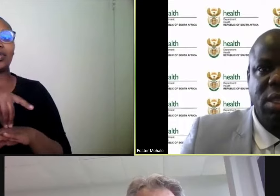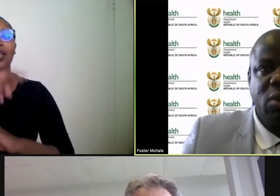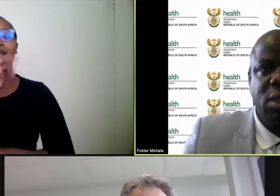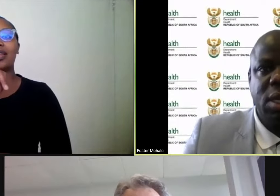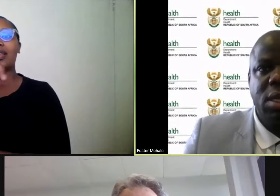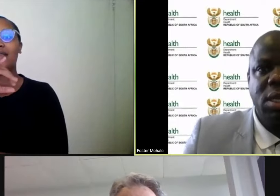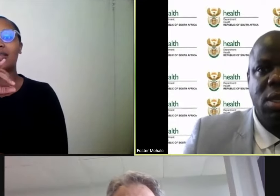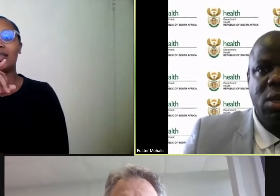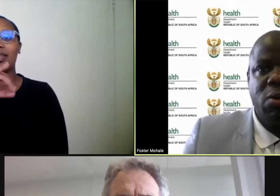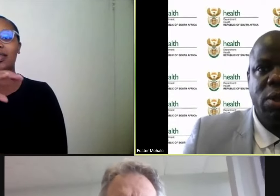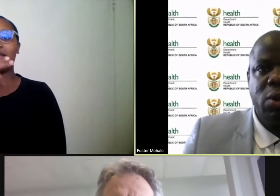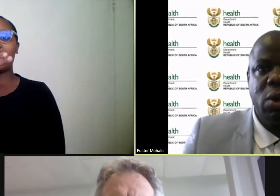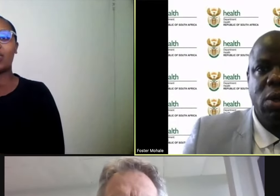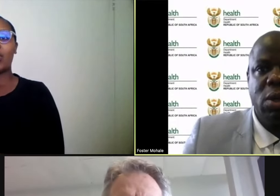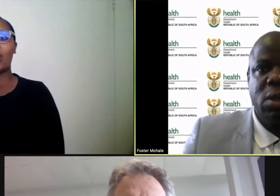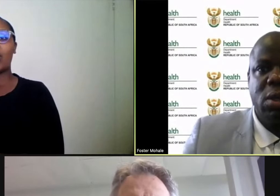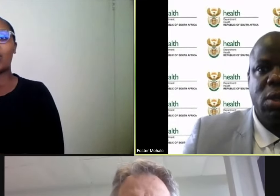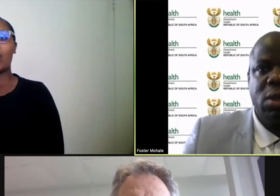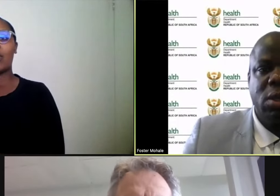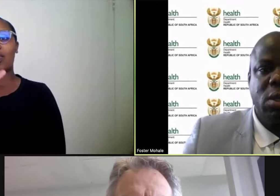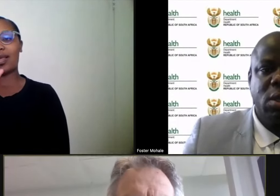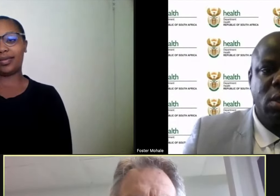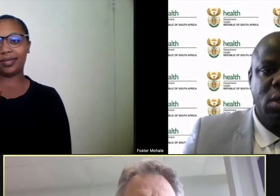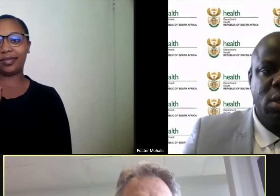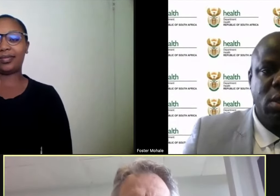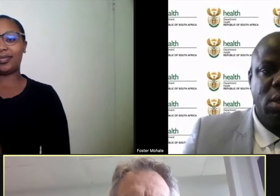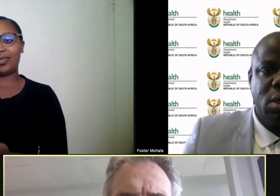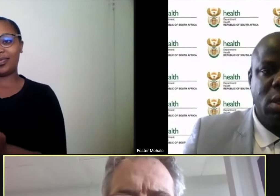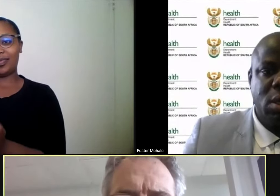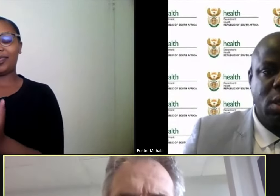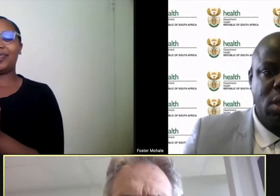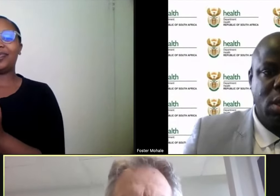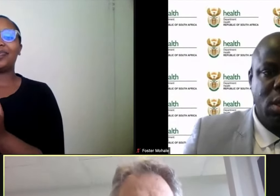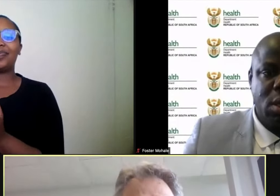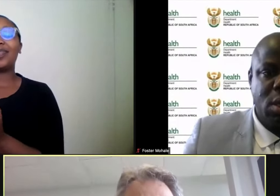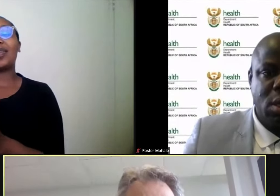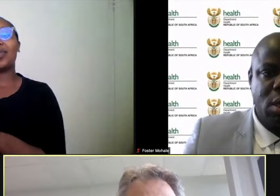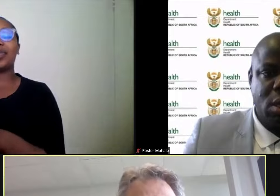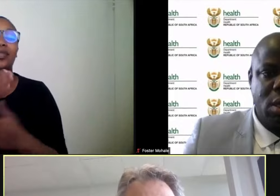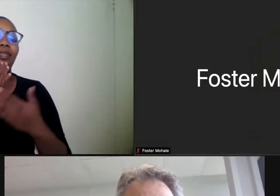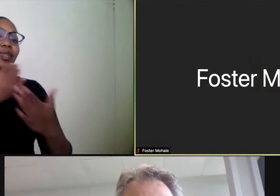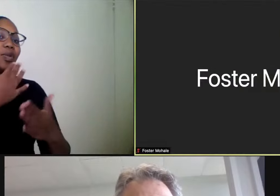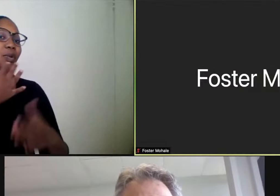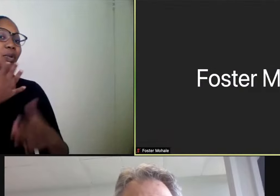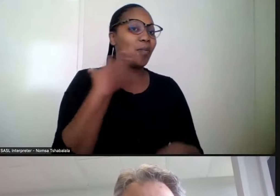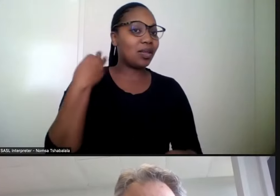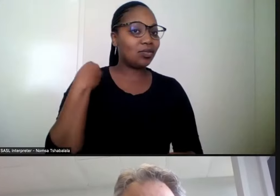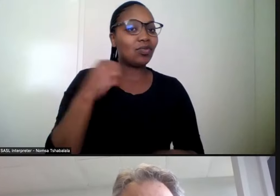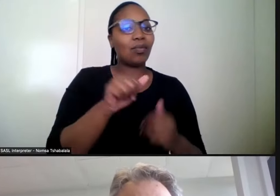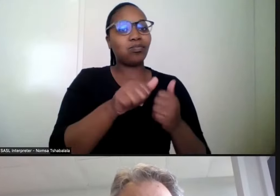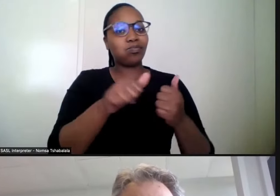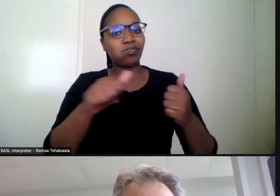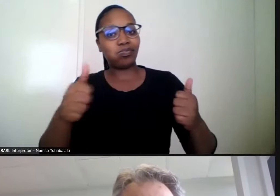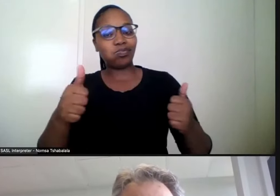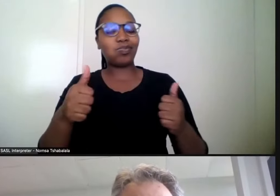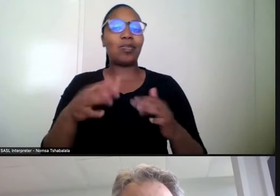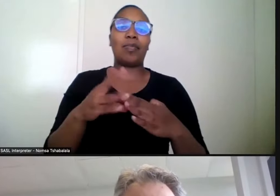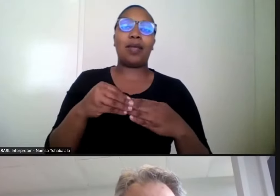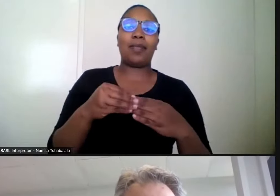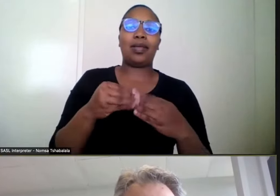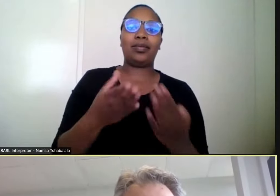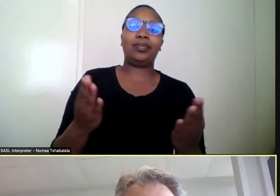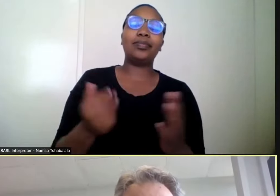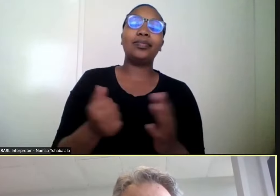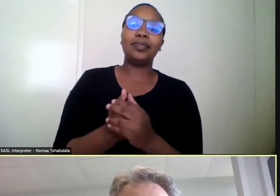as vaccine is concerned. Over to you, Doc. Thank you, Foster. Thank you, Minister and colleagues. So the question that was asked for me